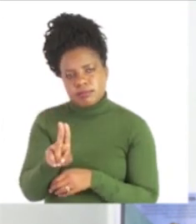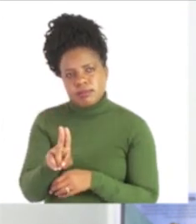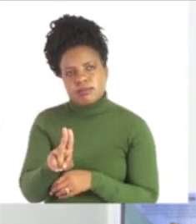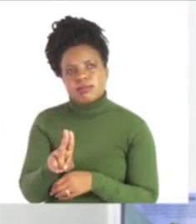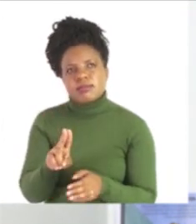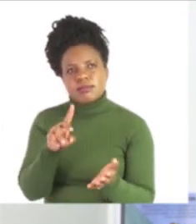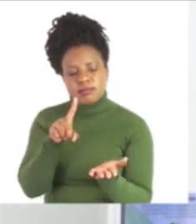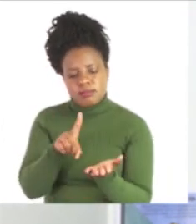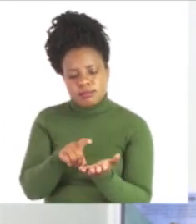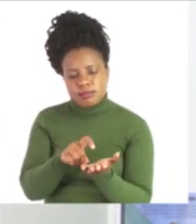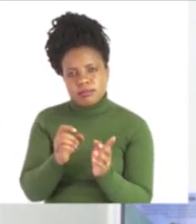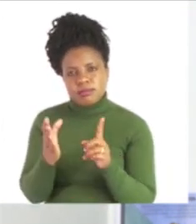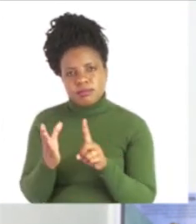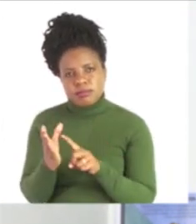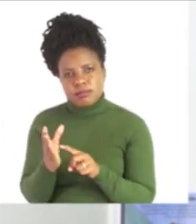sanitize